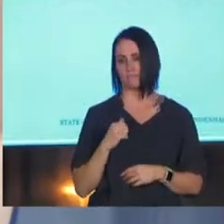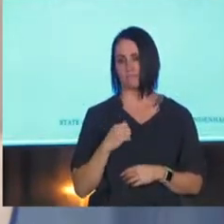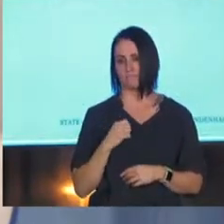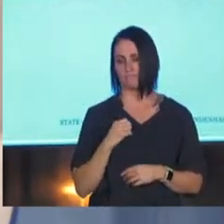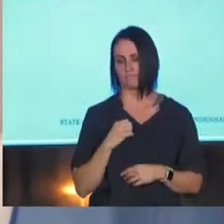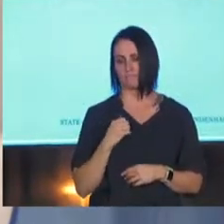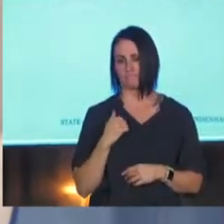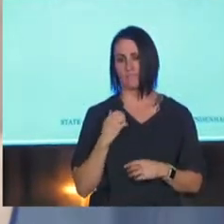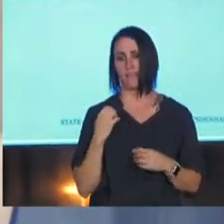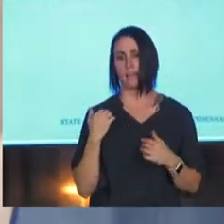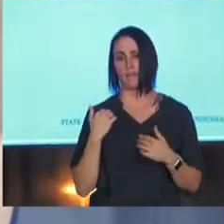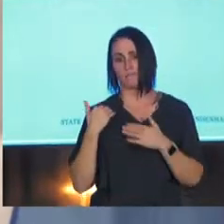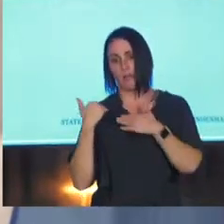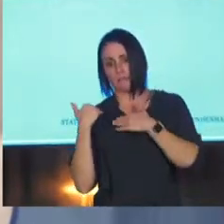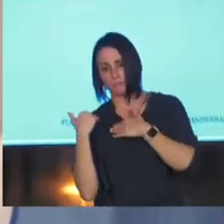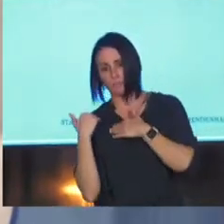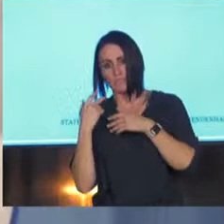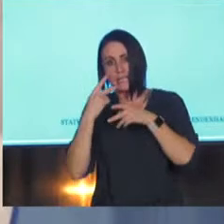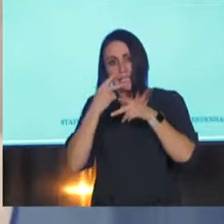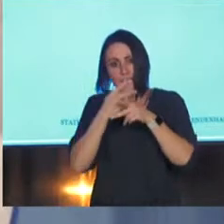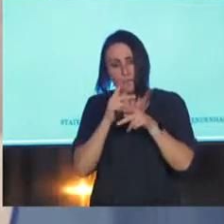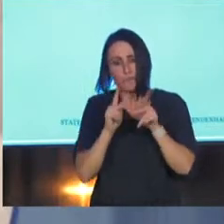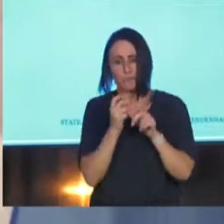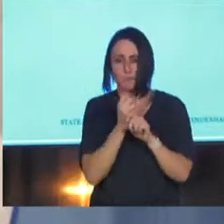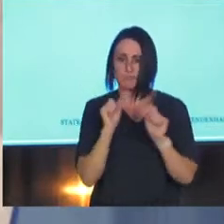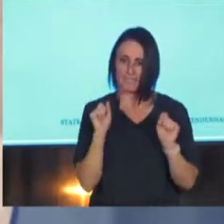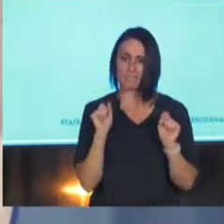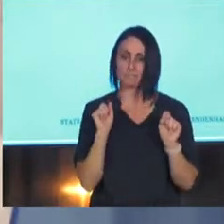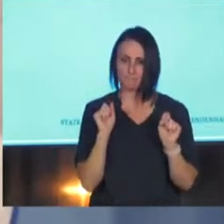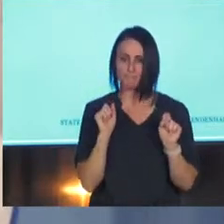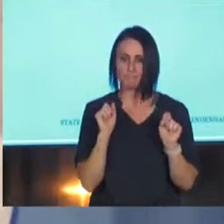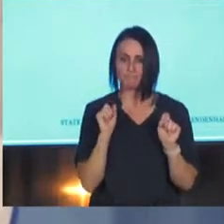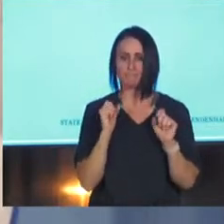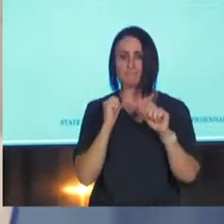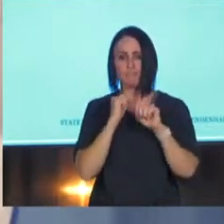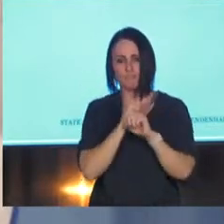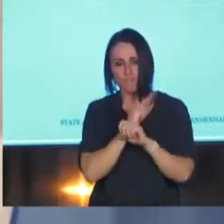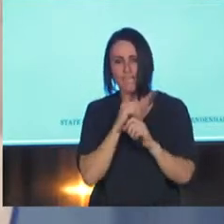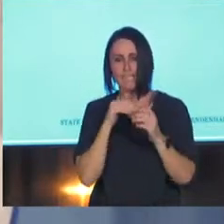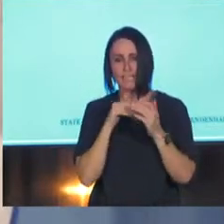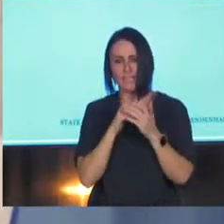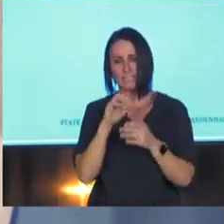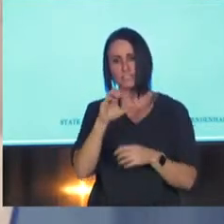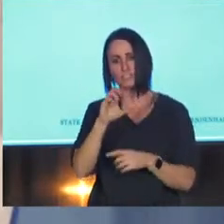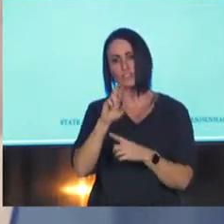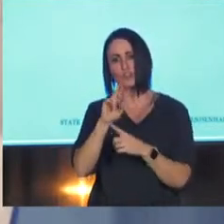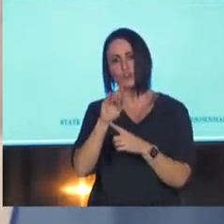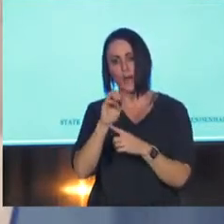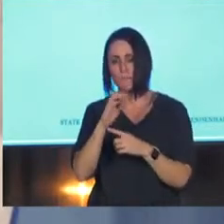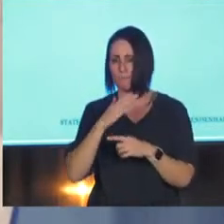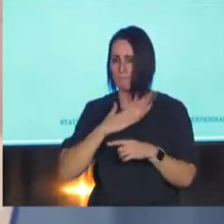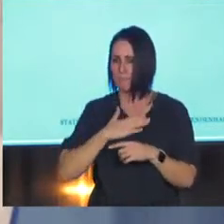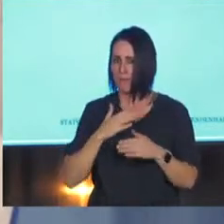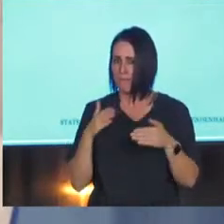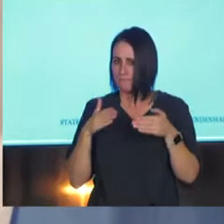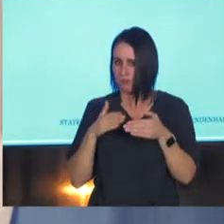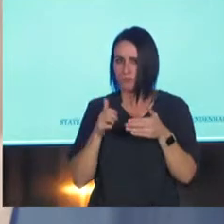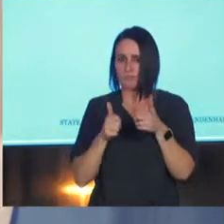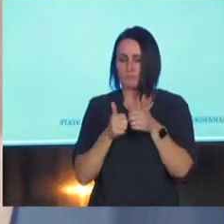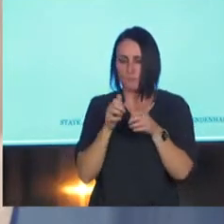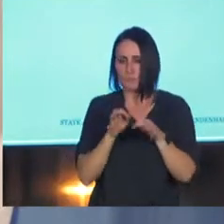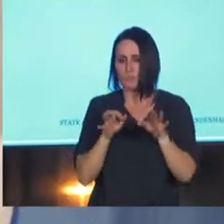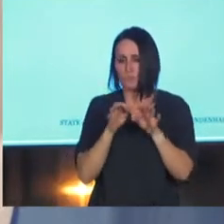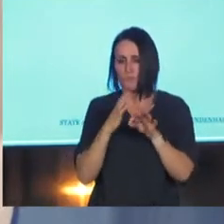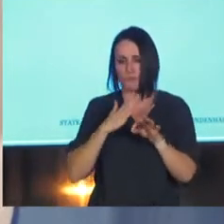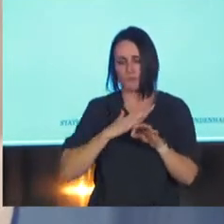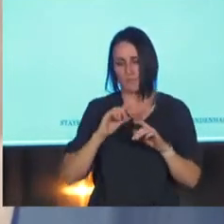greater responsibility than keeping our people safe, and fighting crime will always be a focus that is most critical for my